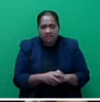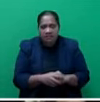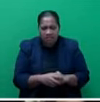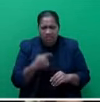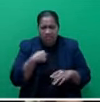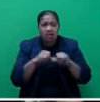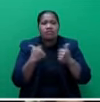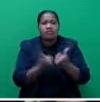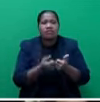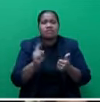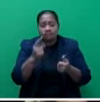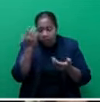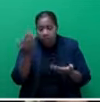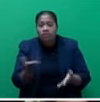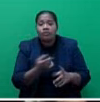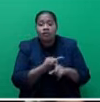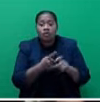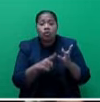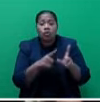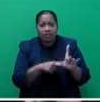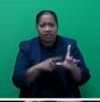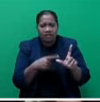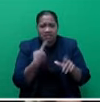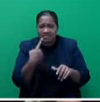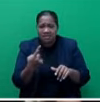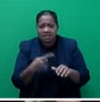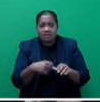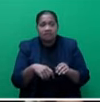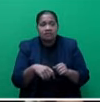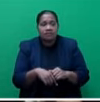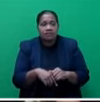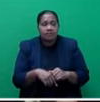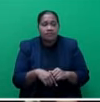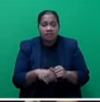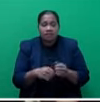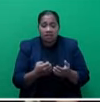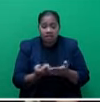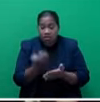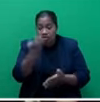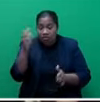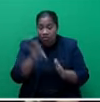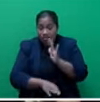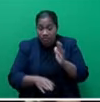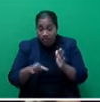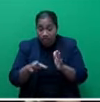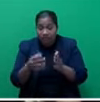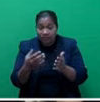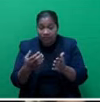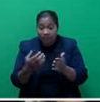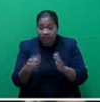the Honourable Koya was saying about the cost of corruption. The economic cost of corruption is